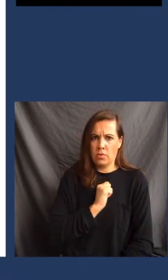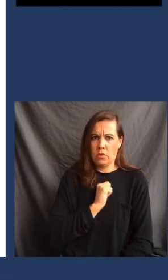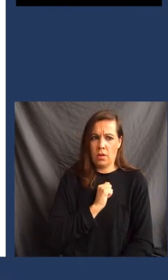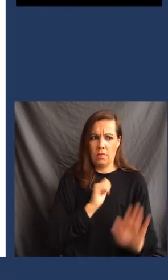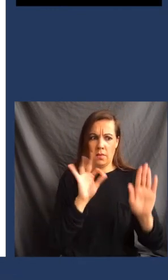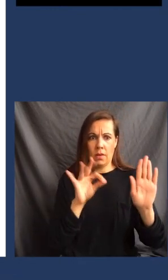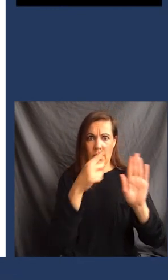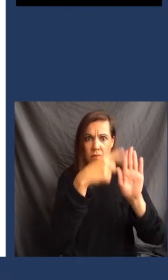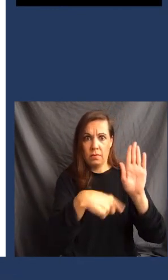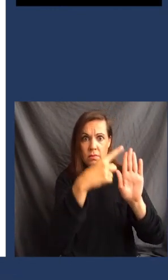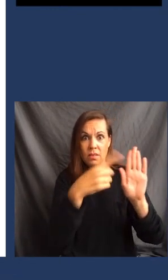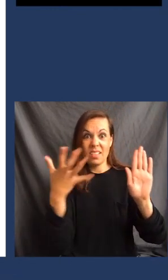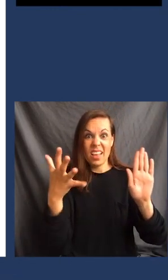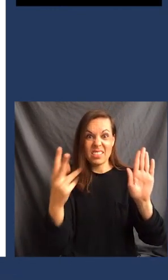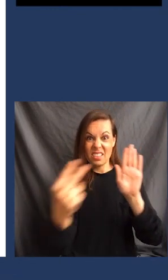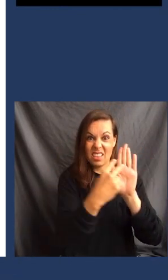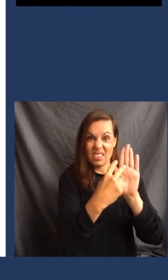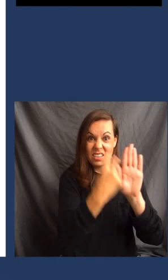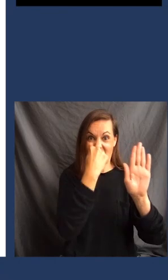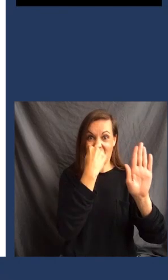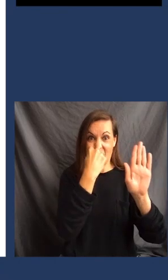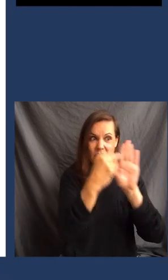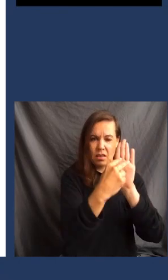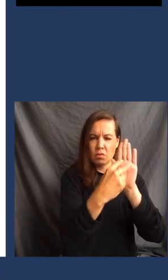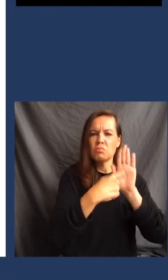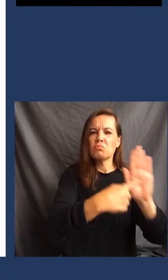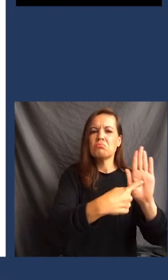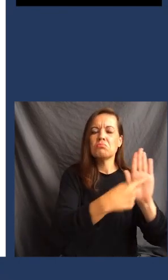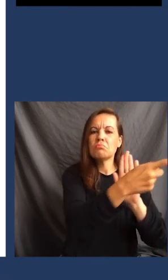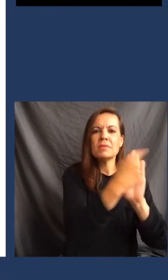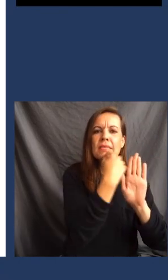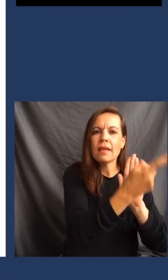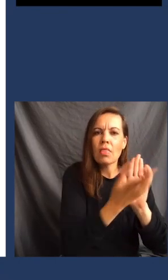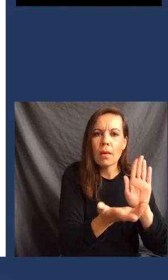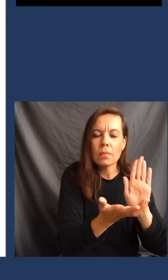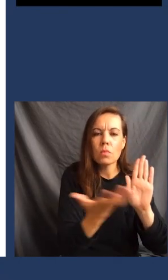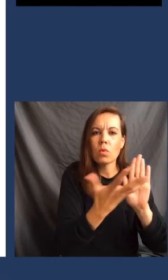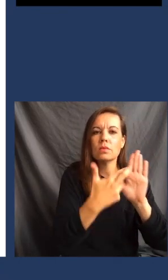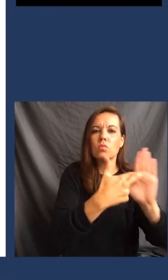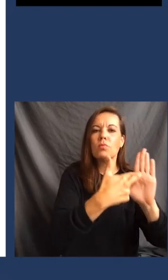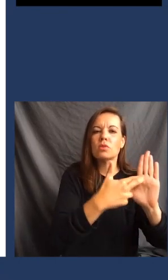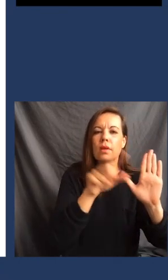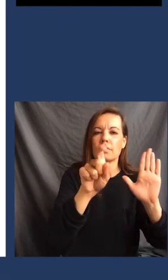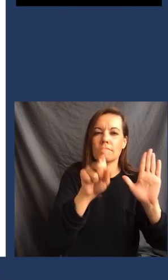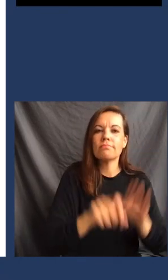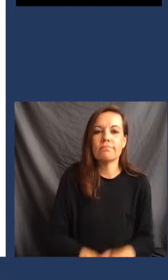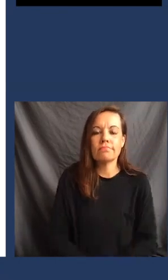only thing that someone sees, what does it convey about me? What does it represent?